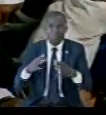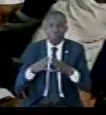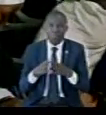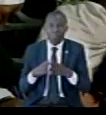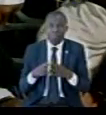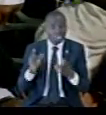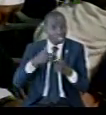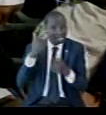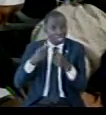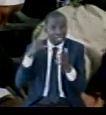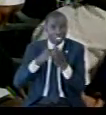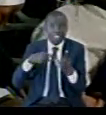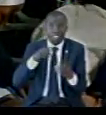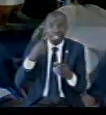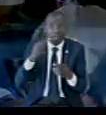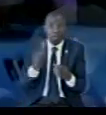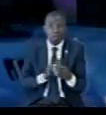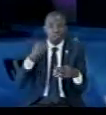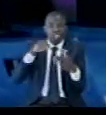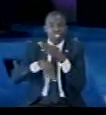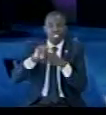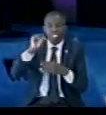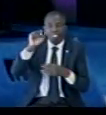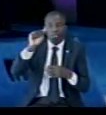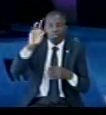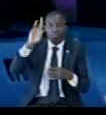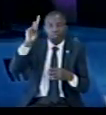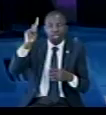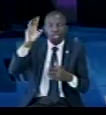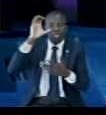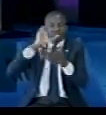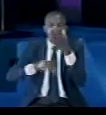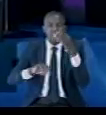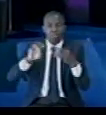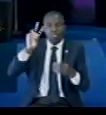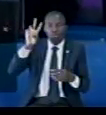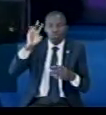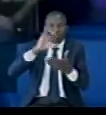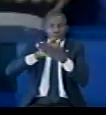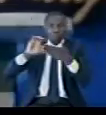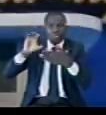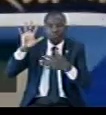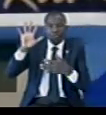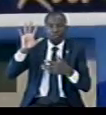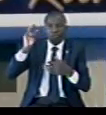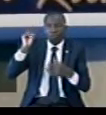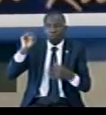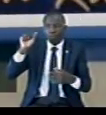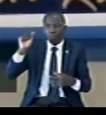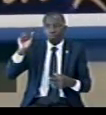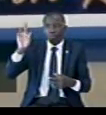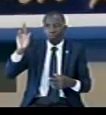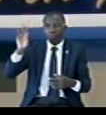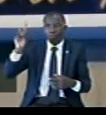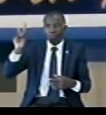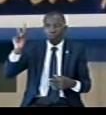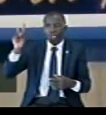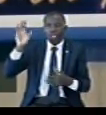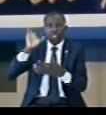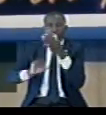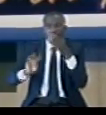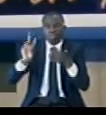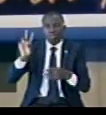then he tells us in Mark chapter 2, I'm reading from verse 5. Mark chapter 2,